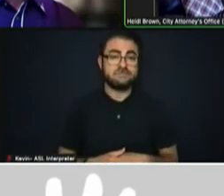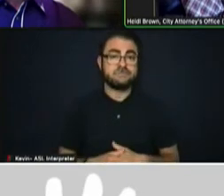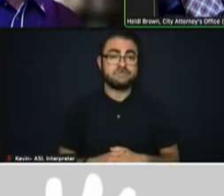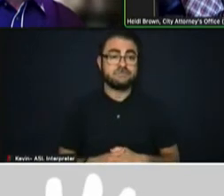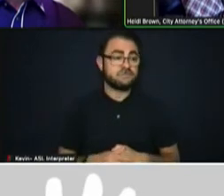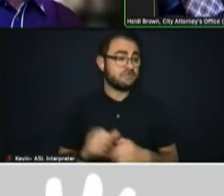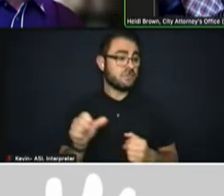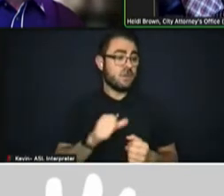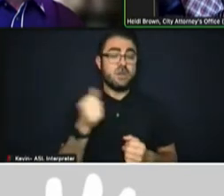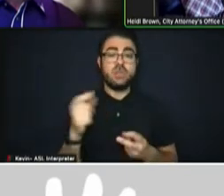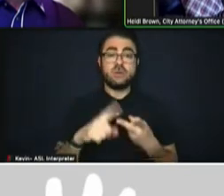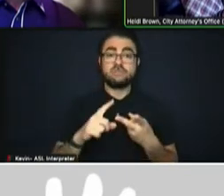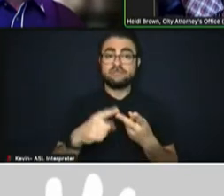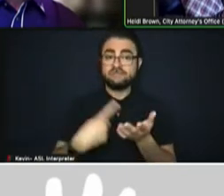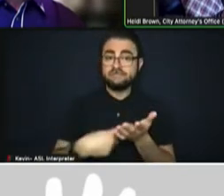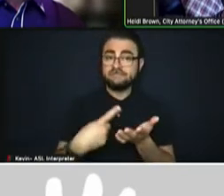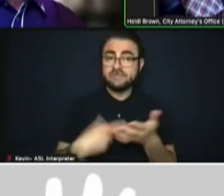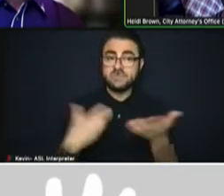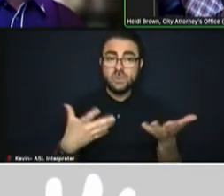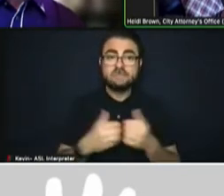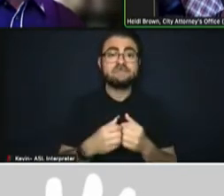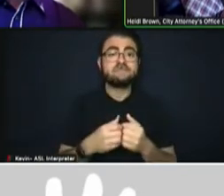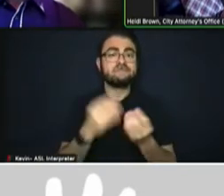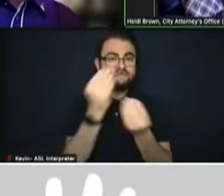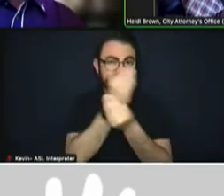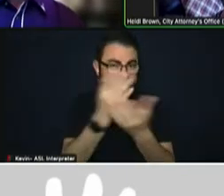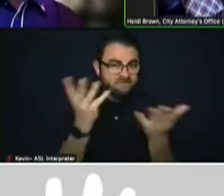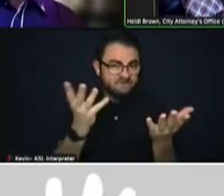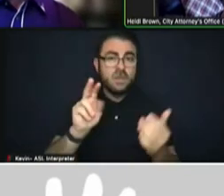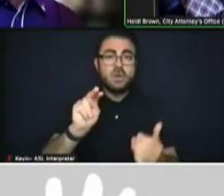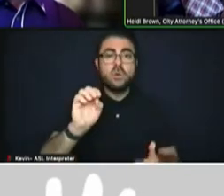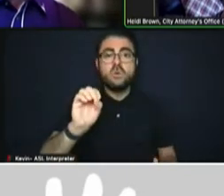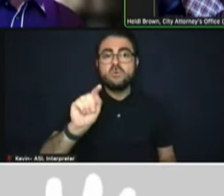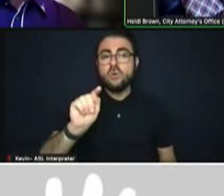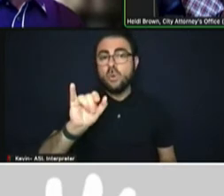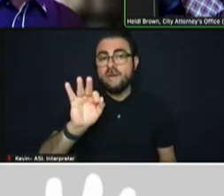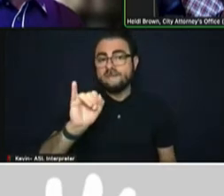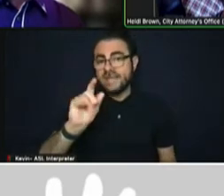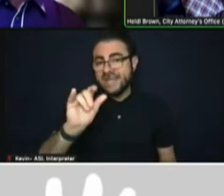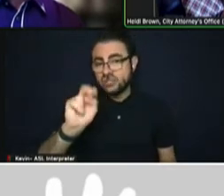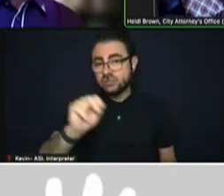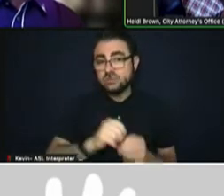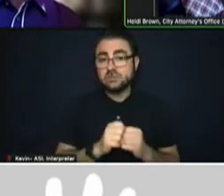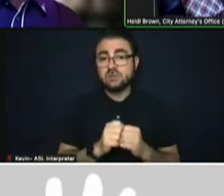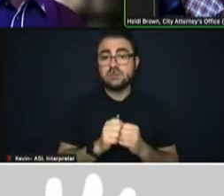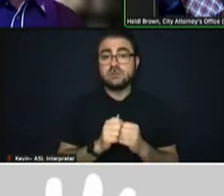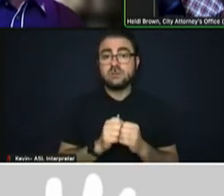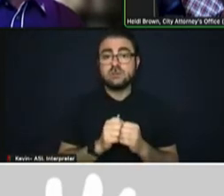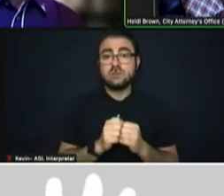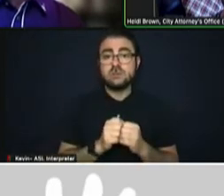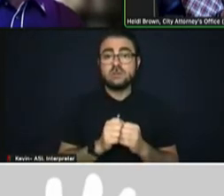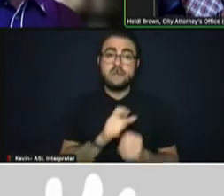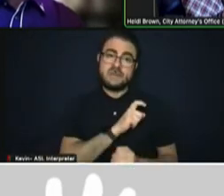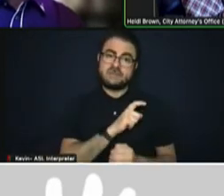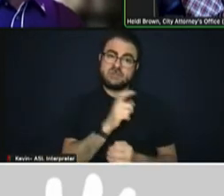policy is notification. The officers are required to notify people that they are being recorded.